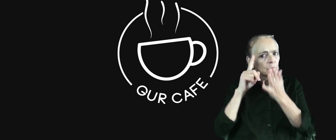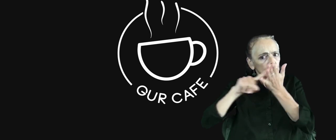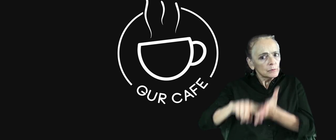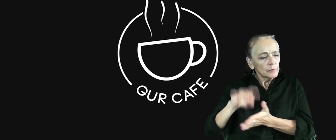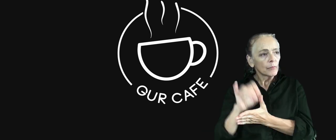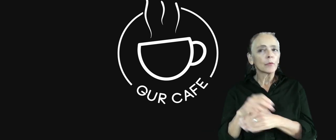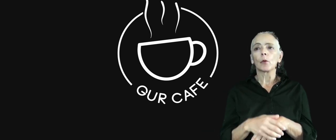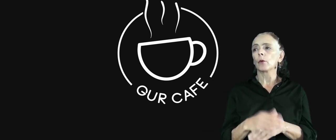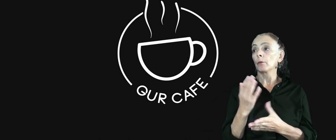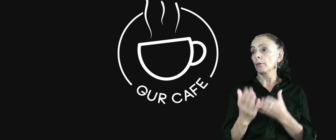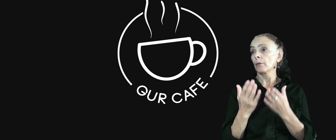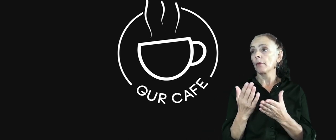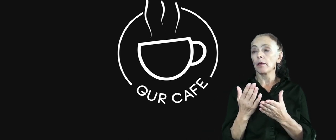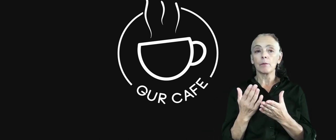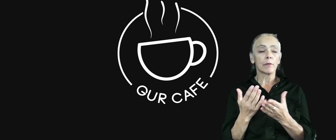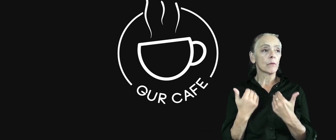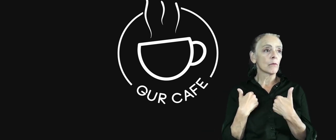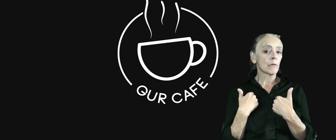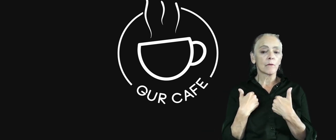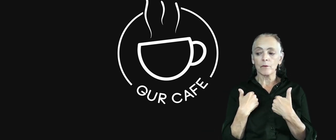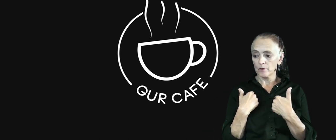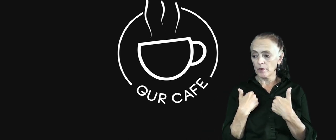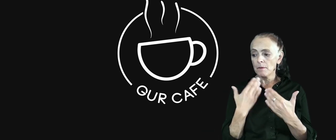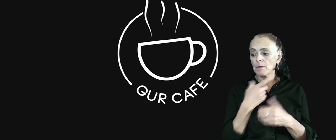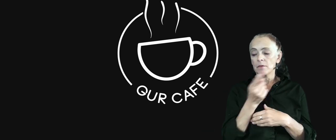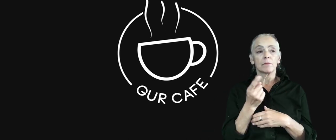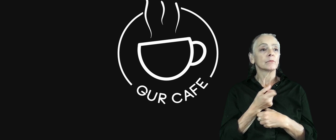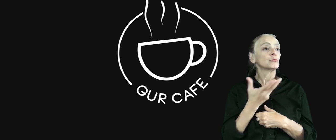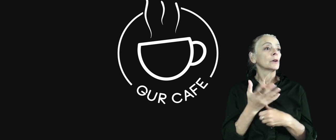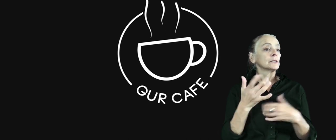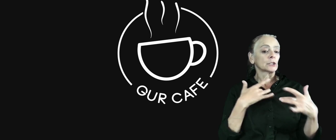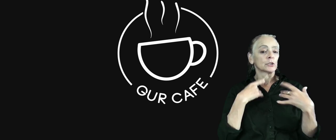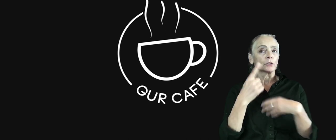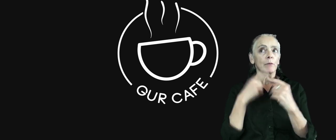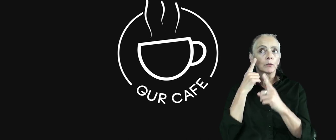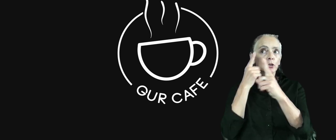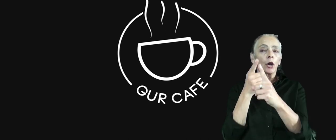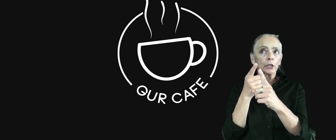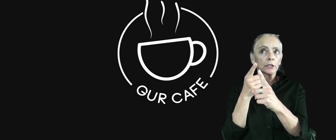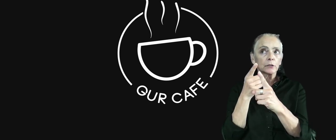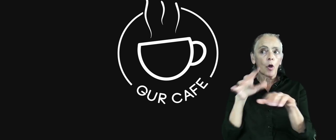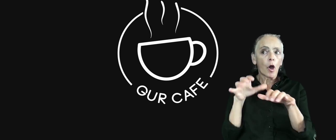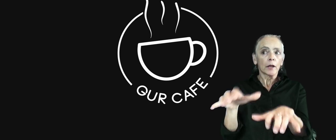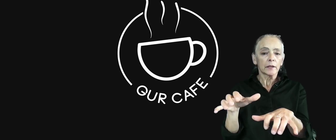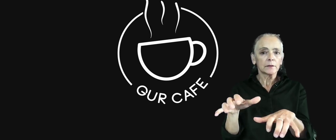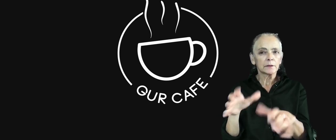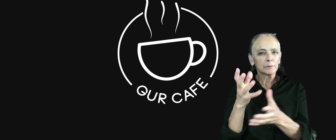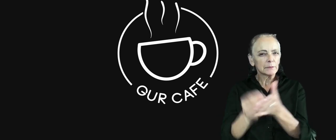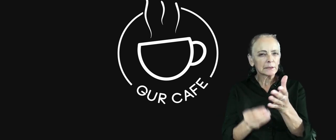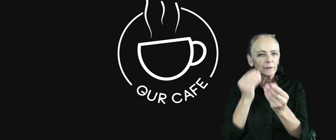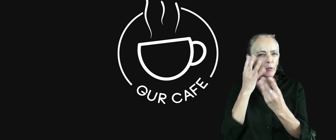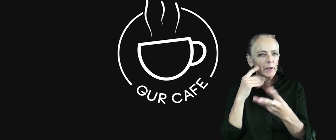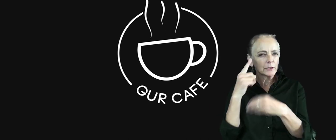don't know, maybe they express concern about their target audience and they have missing information about the